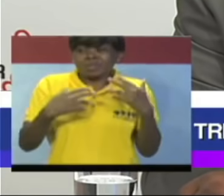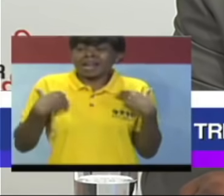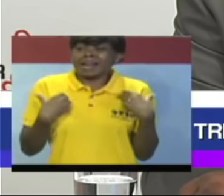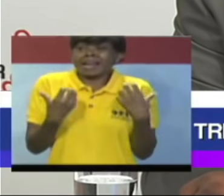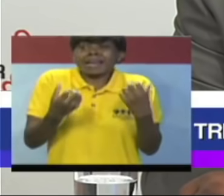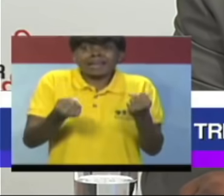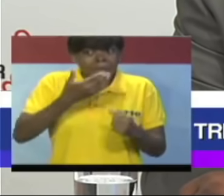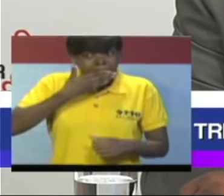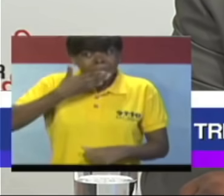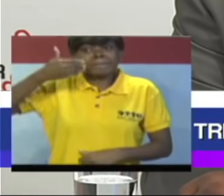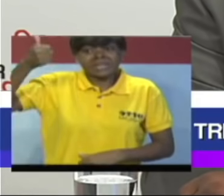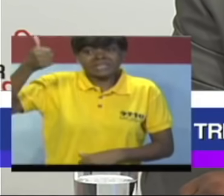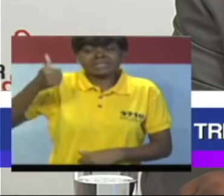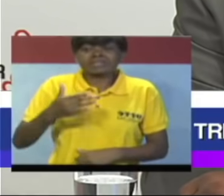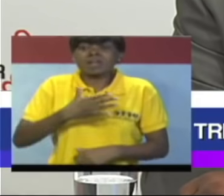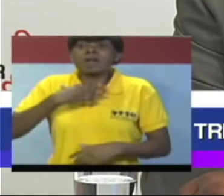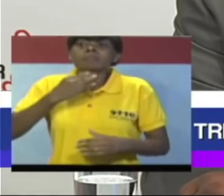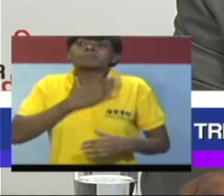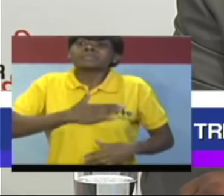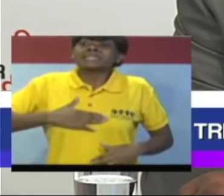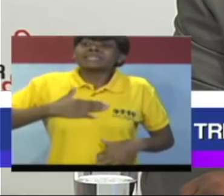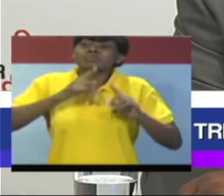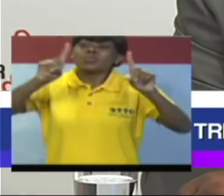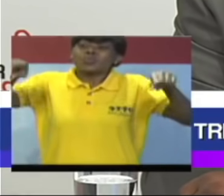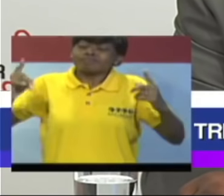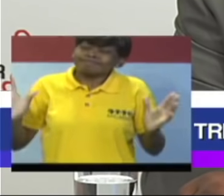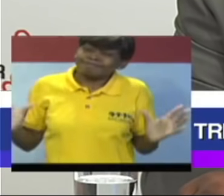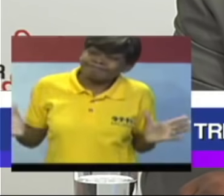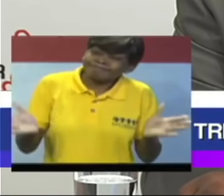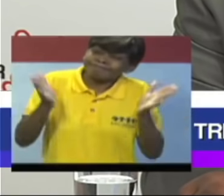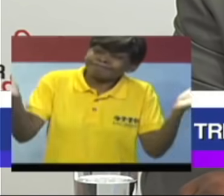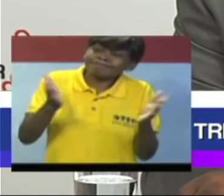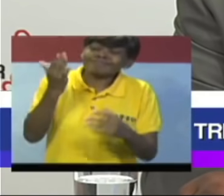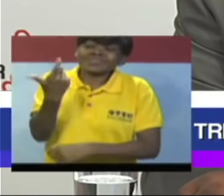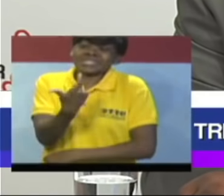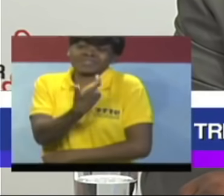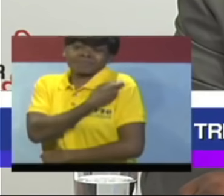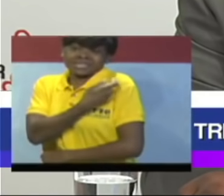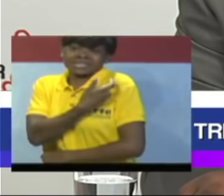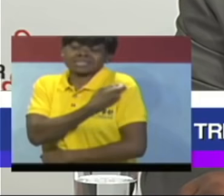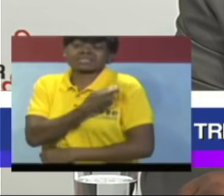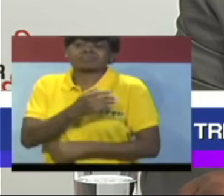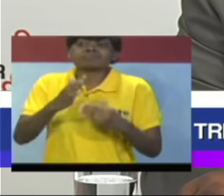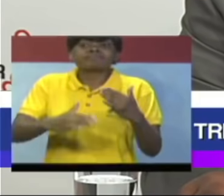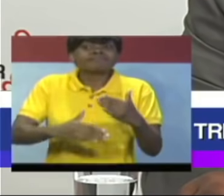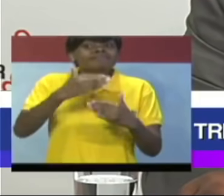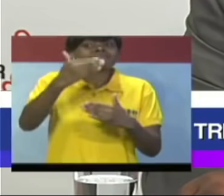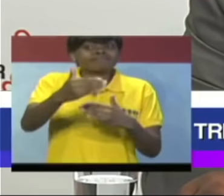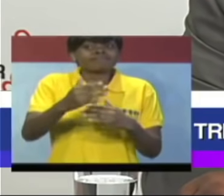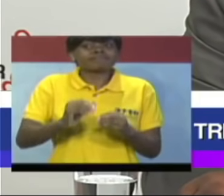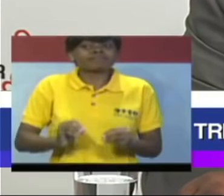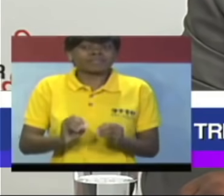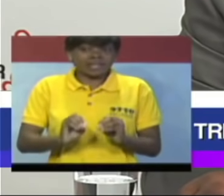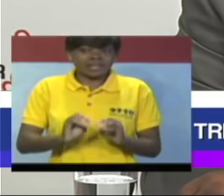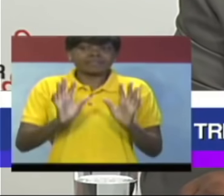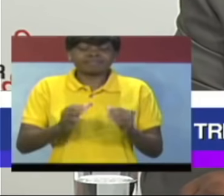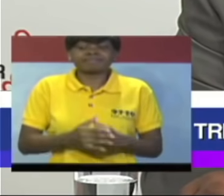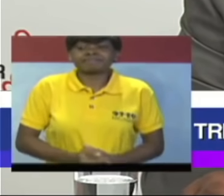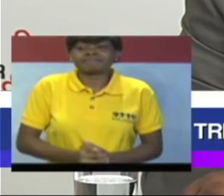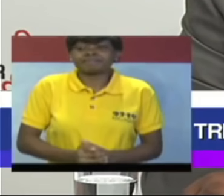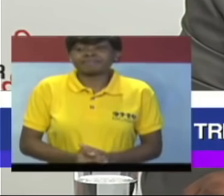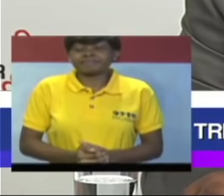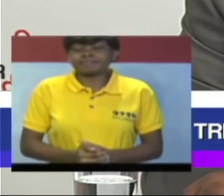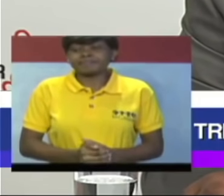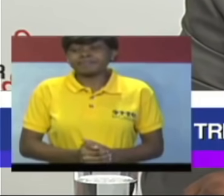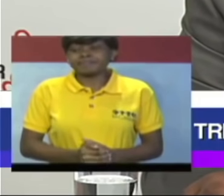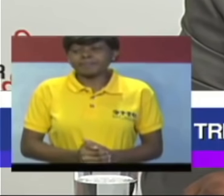regulations, and even more keen on getting our vaccinations to reduce our risk. Now, if we go to the next slide, the epidemic curve,